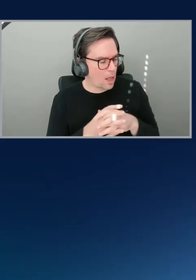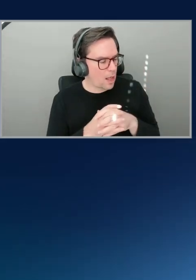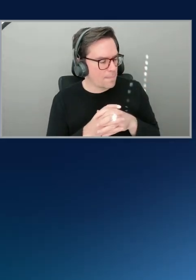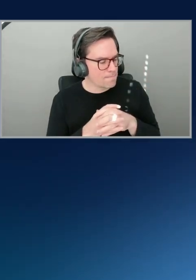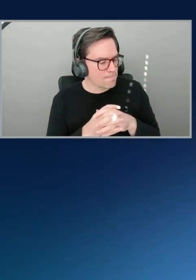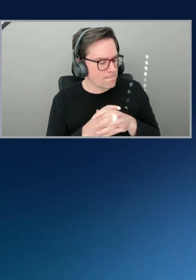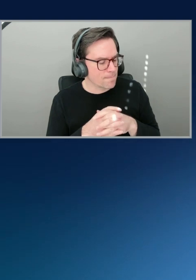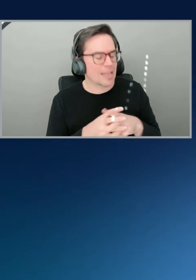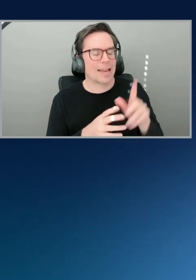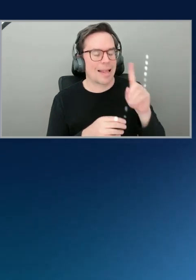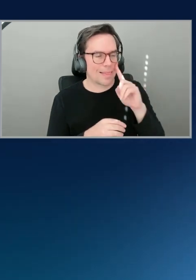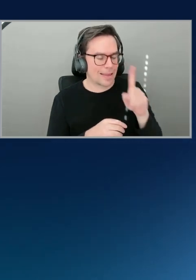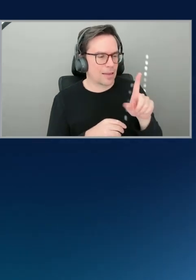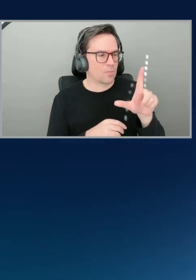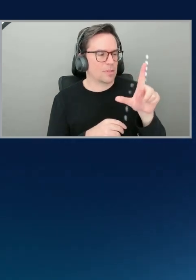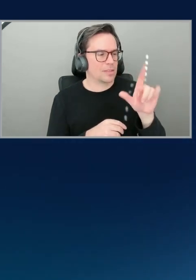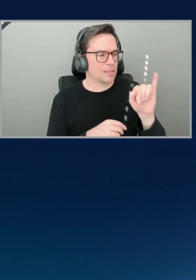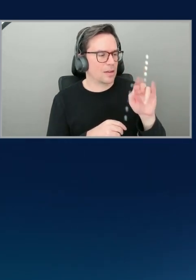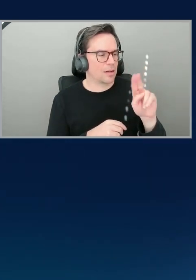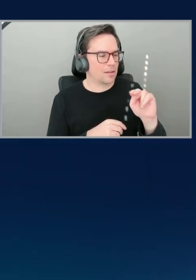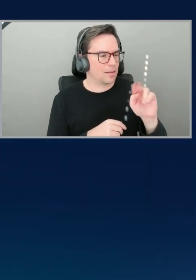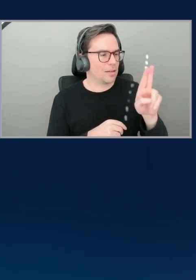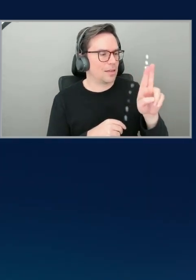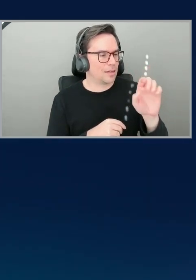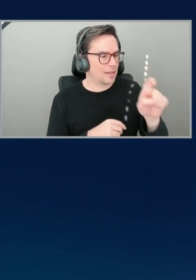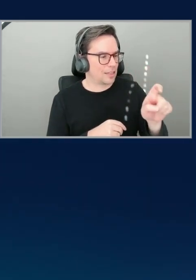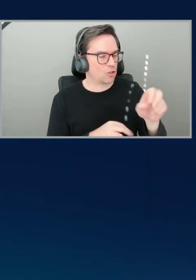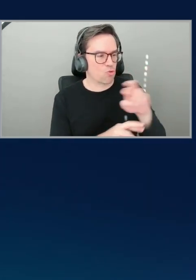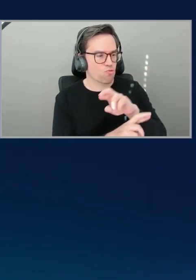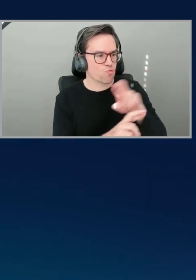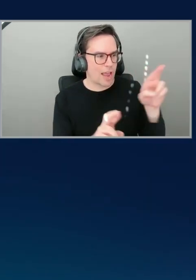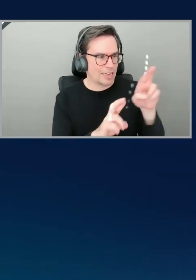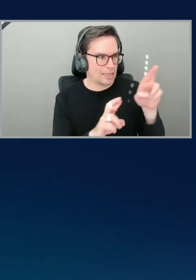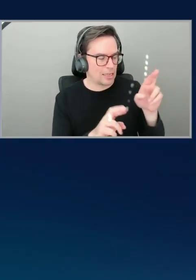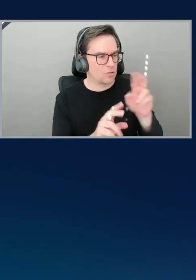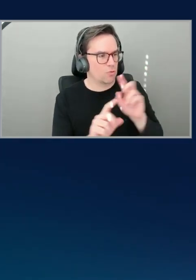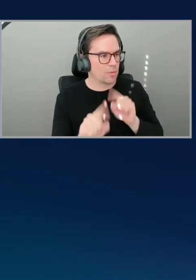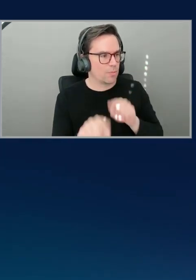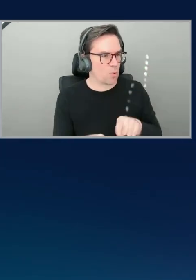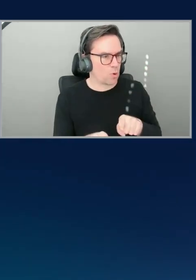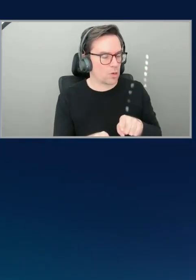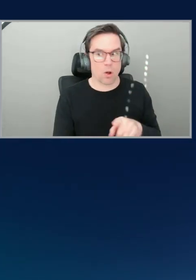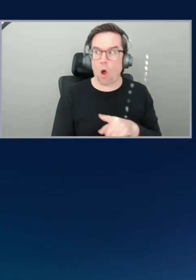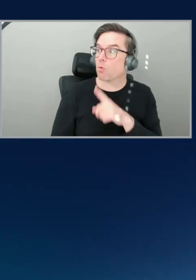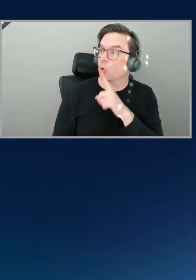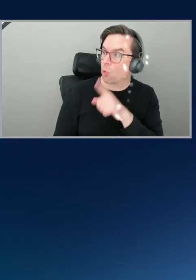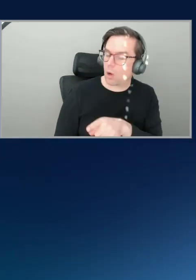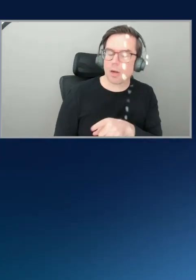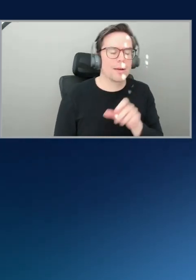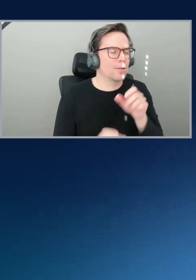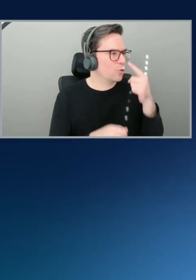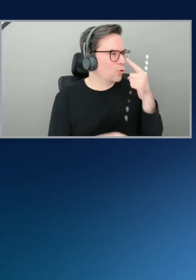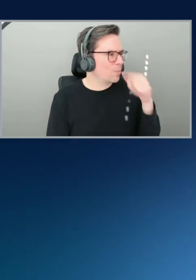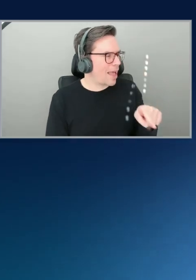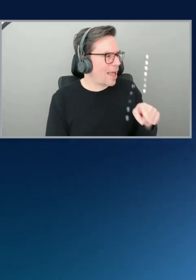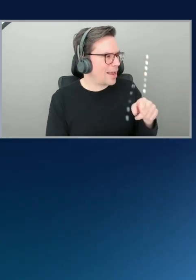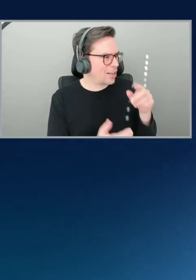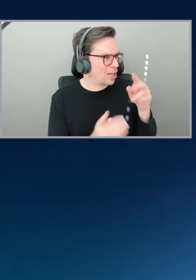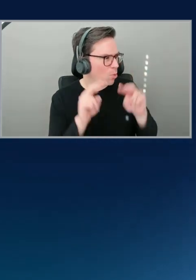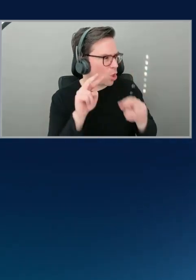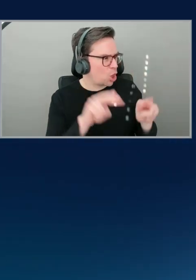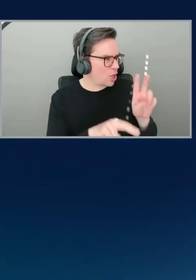specifically Linux readiness report. Oh, sure. Can we take a look at that and can you tell me what that is? Yes. Let's bring